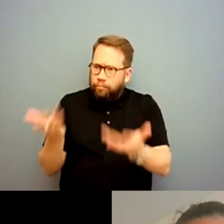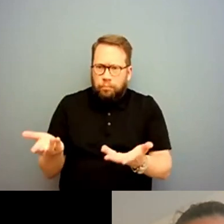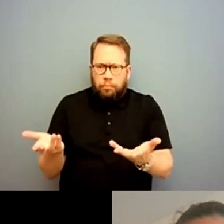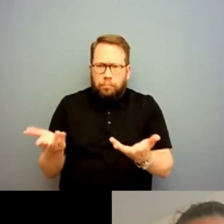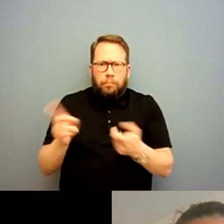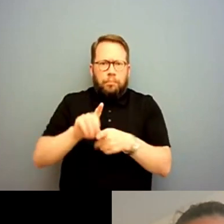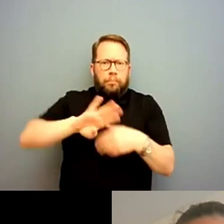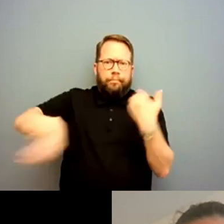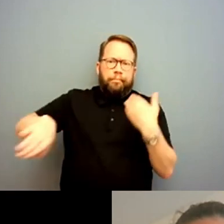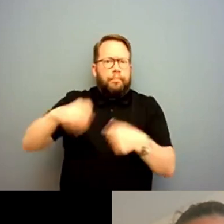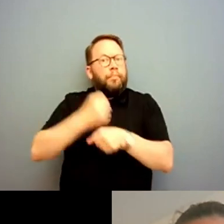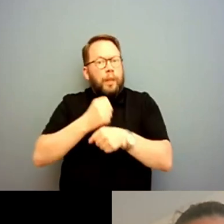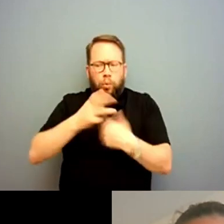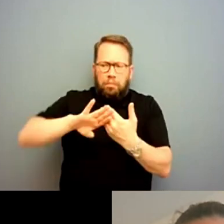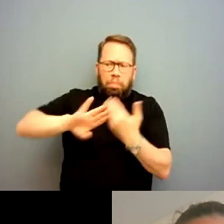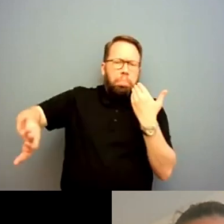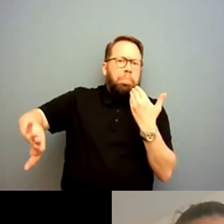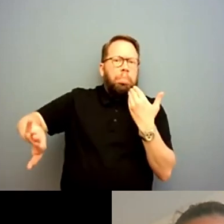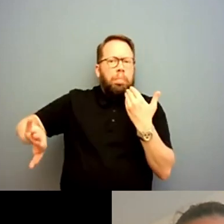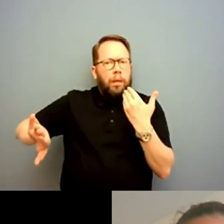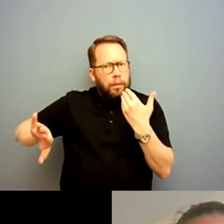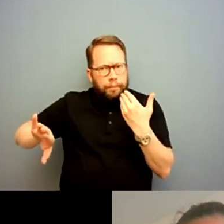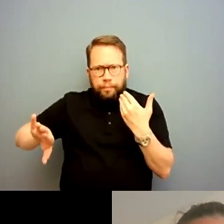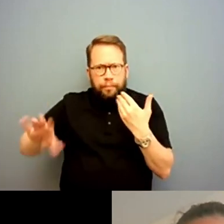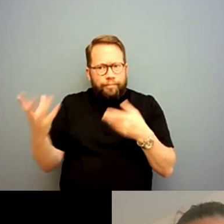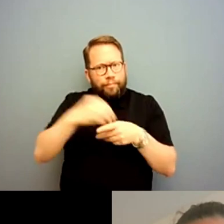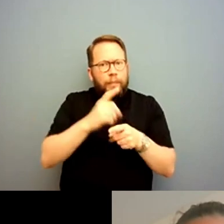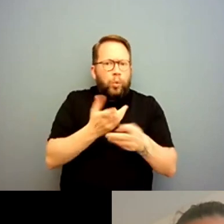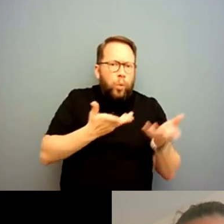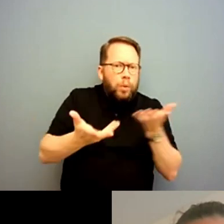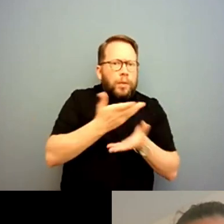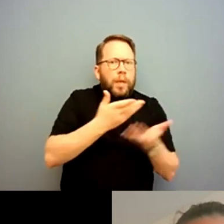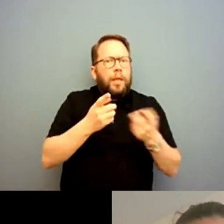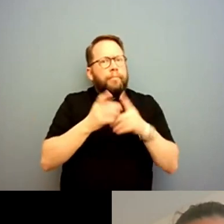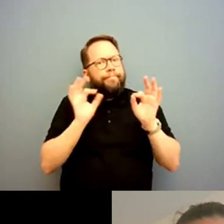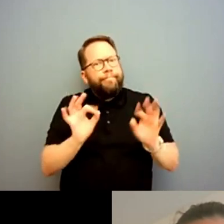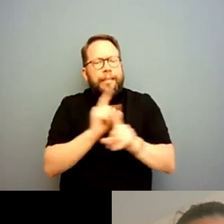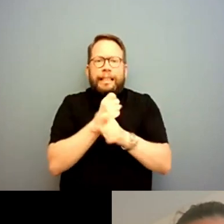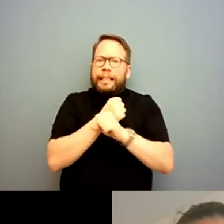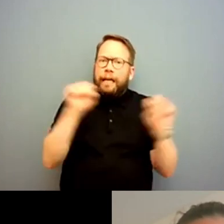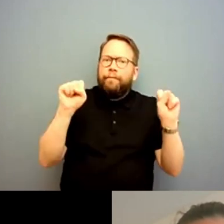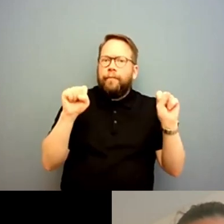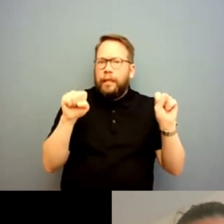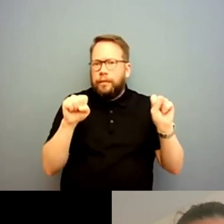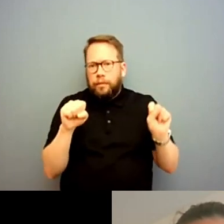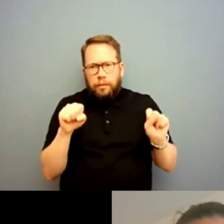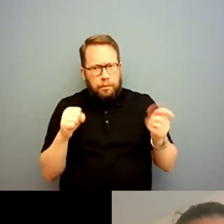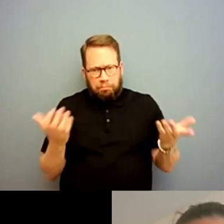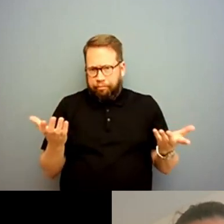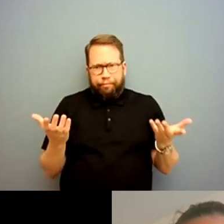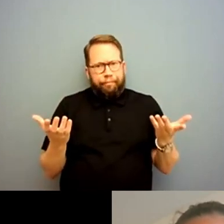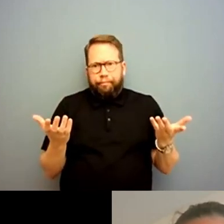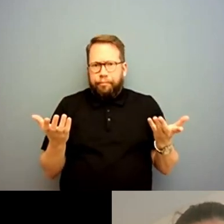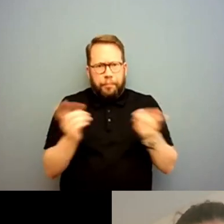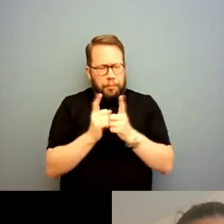security rights into the future were diminished, which created not only poverty, but also